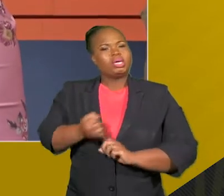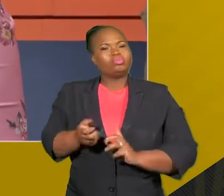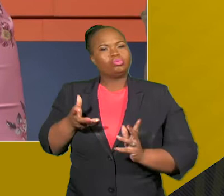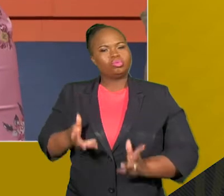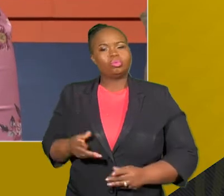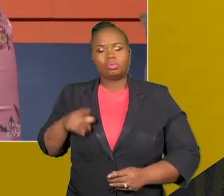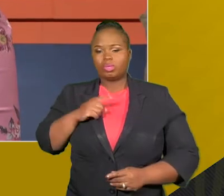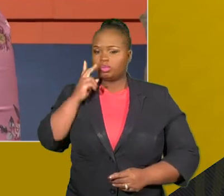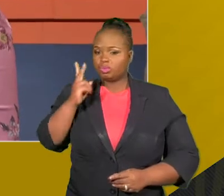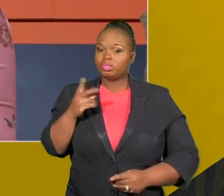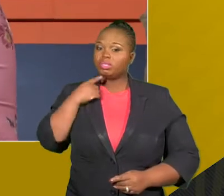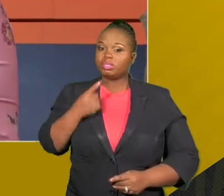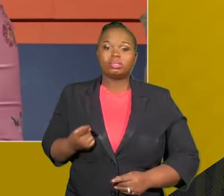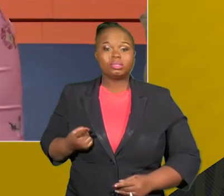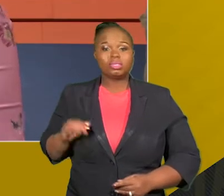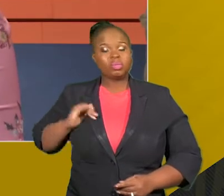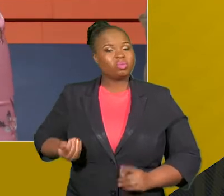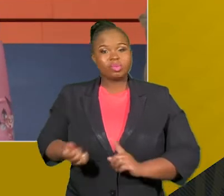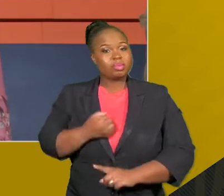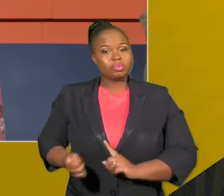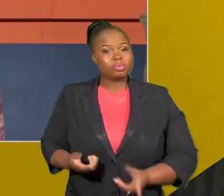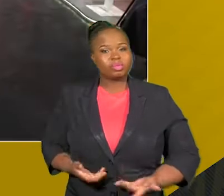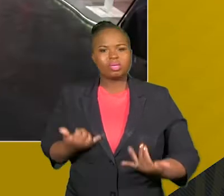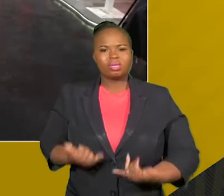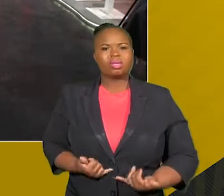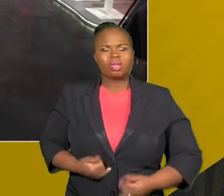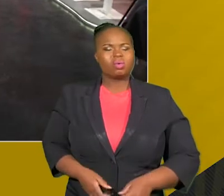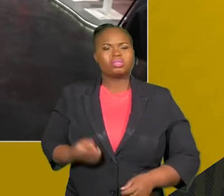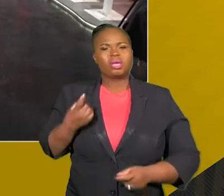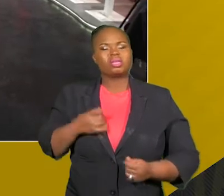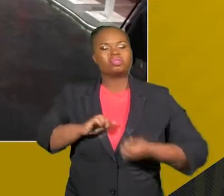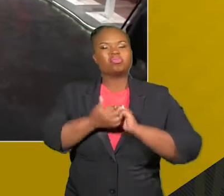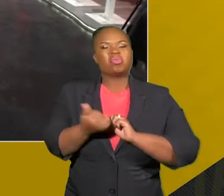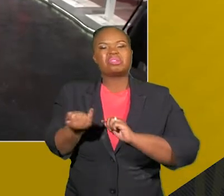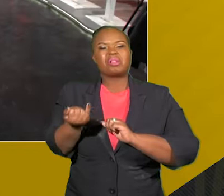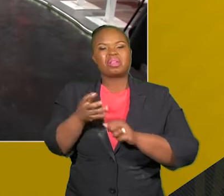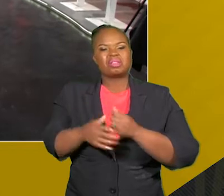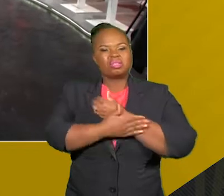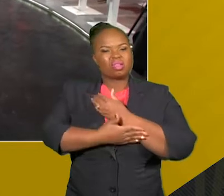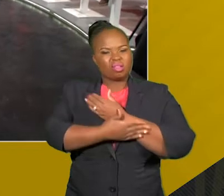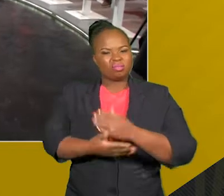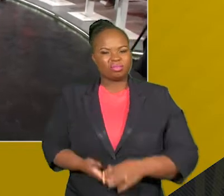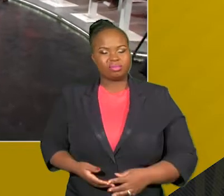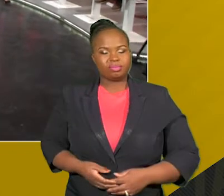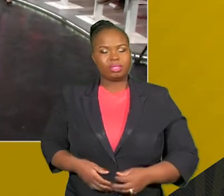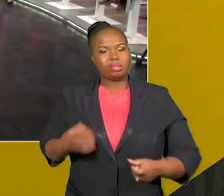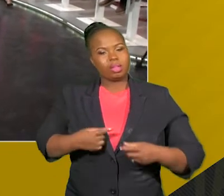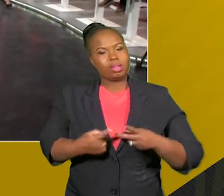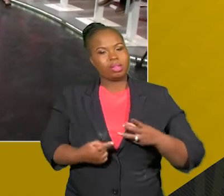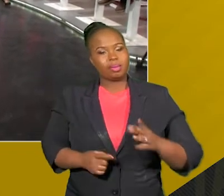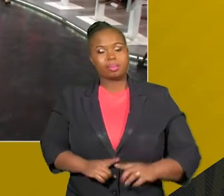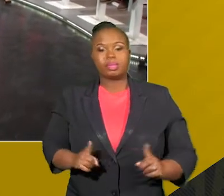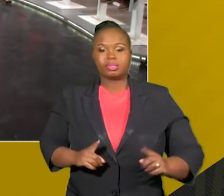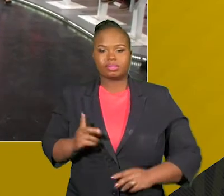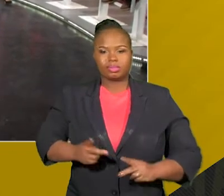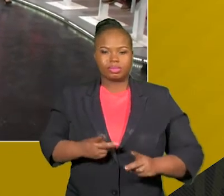you saw in the insert, it's saying that woman abuse, yeah, has become the number one sport in this country. But singakhuluma sizesiqede ngalolu daba, but